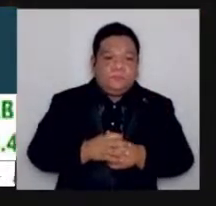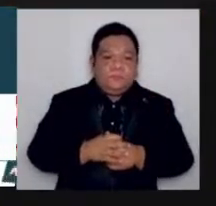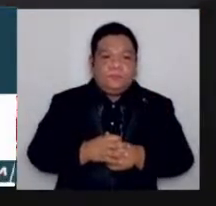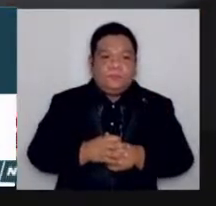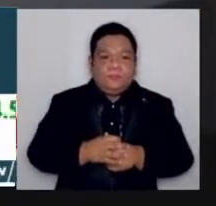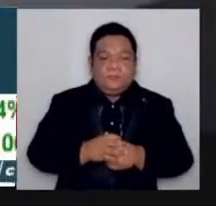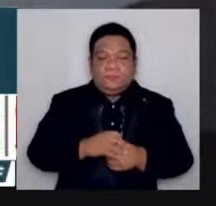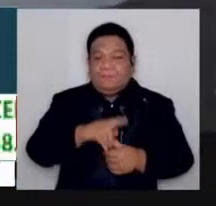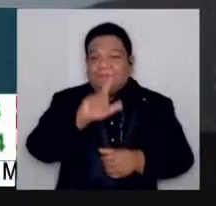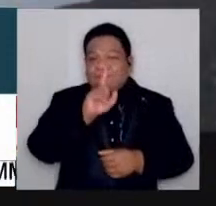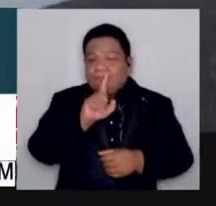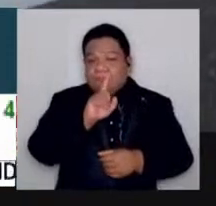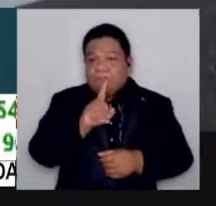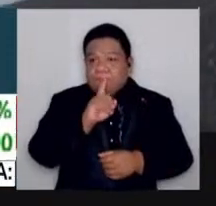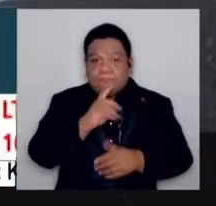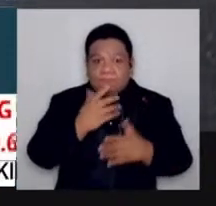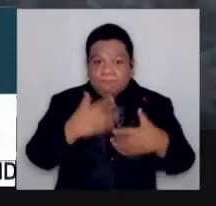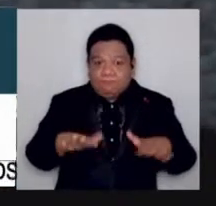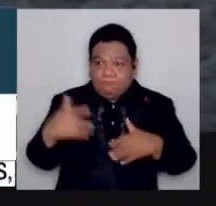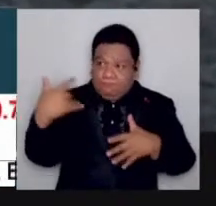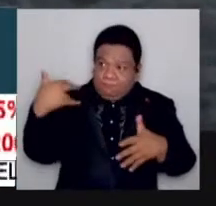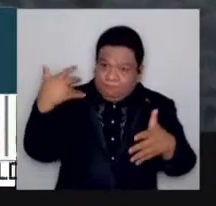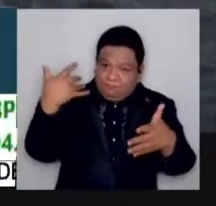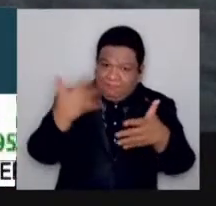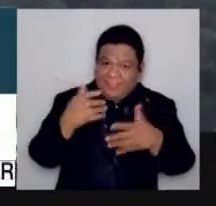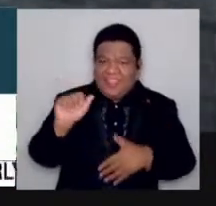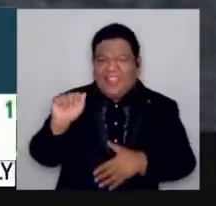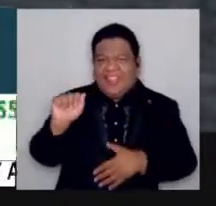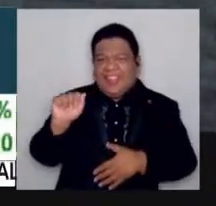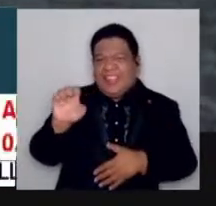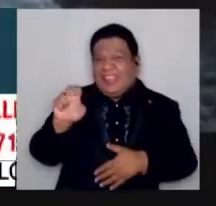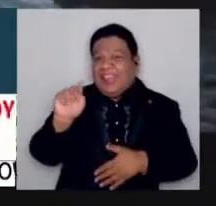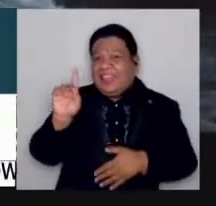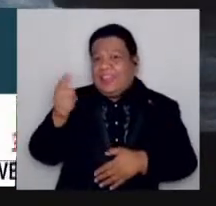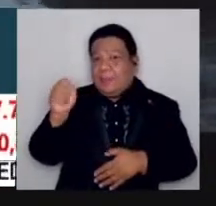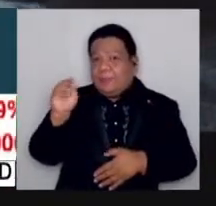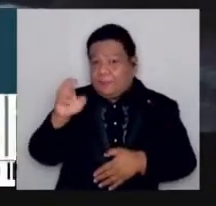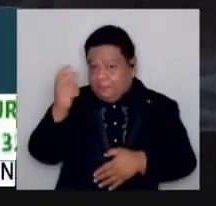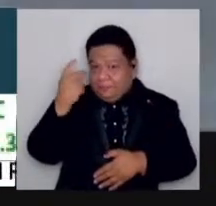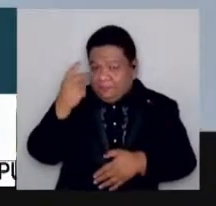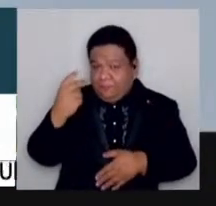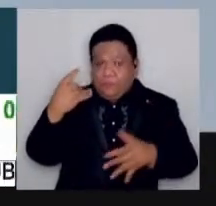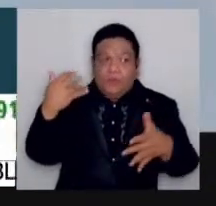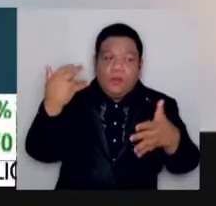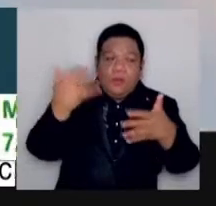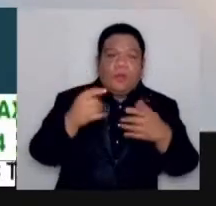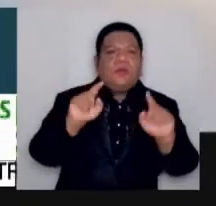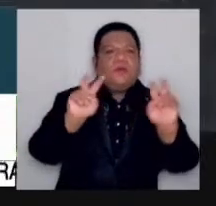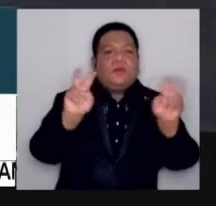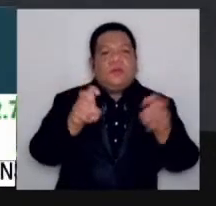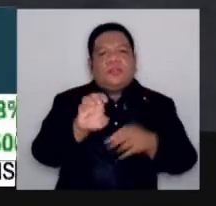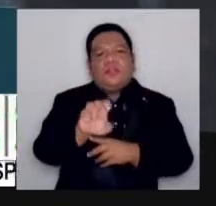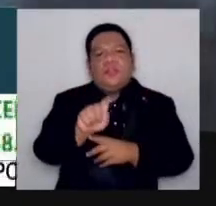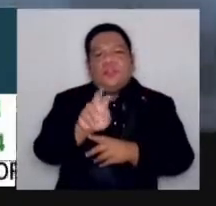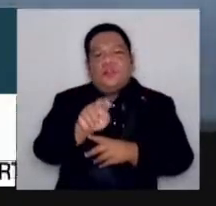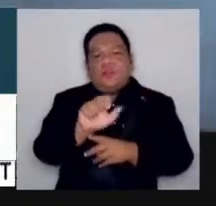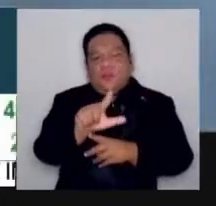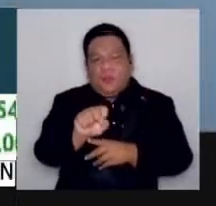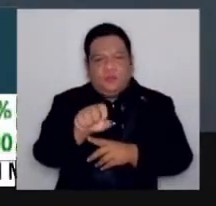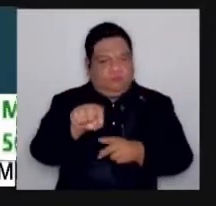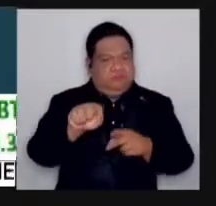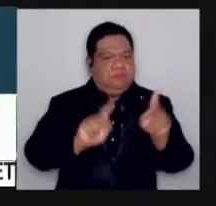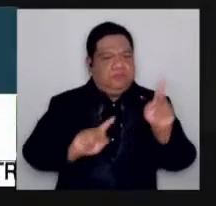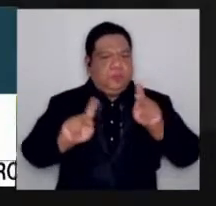the events of Avengers Endgame, we get to see the saga of the Eternals, a race of immortal beings protecting Earth.